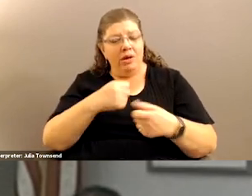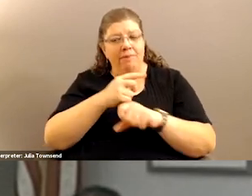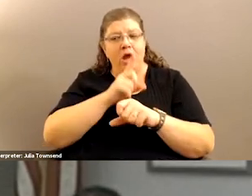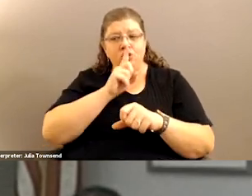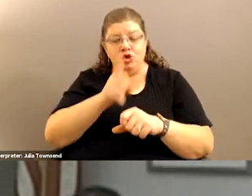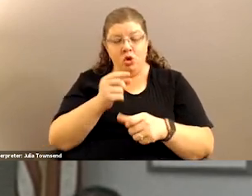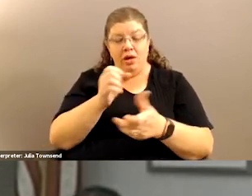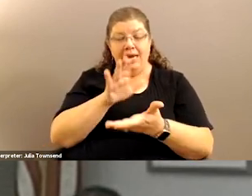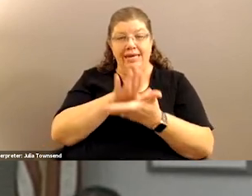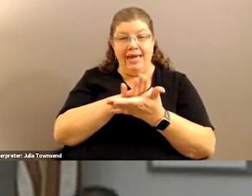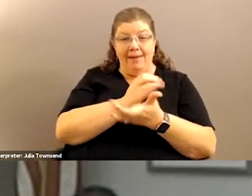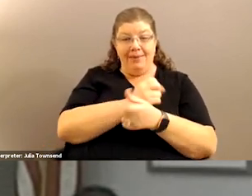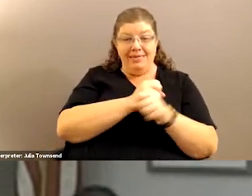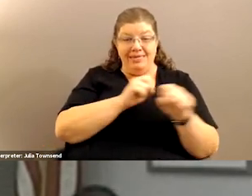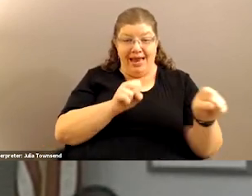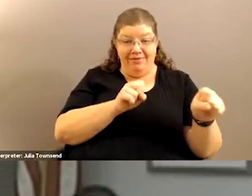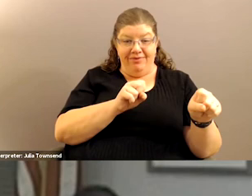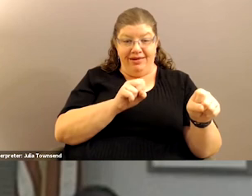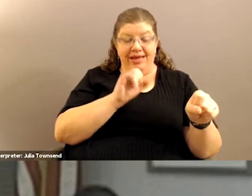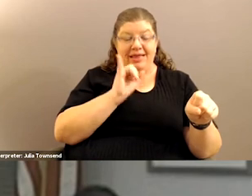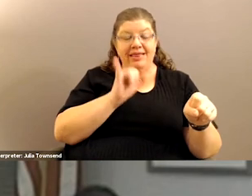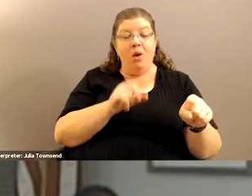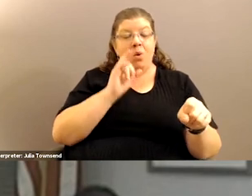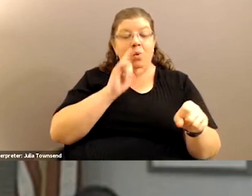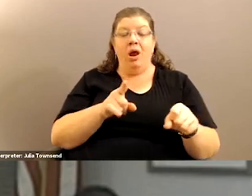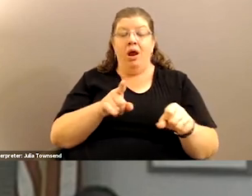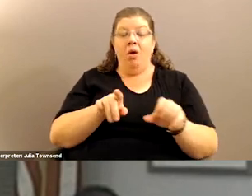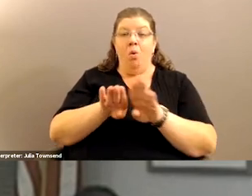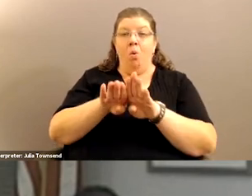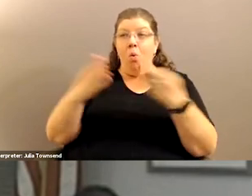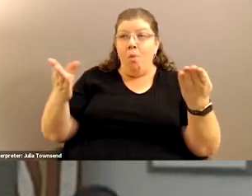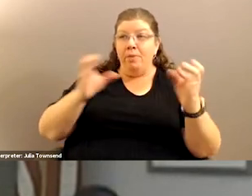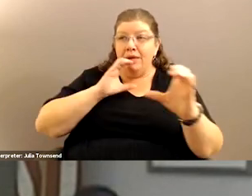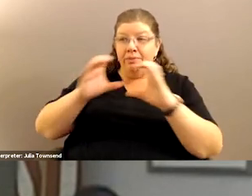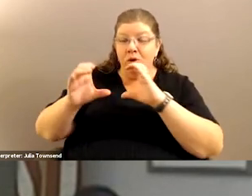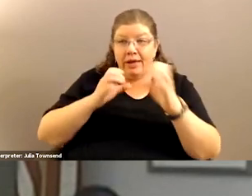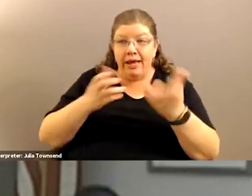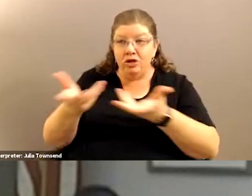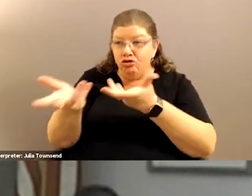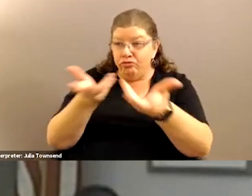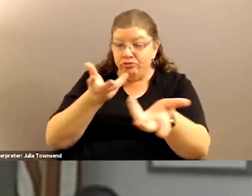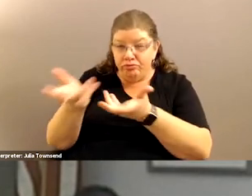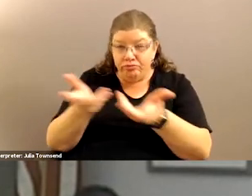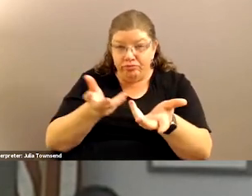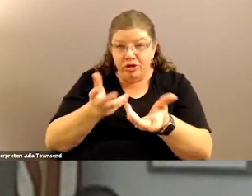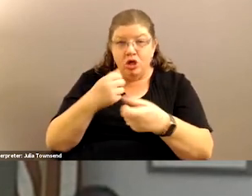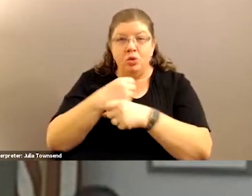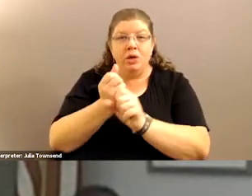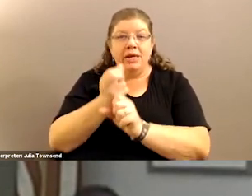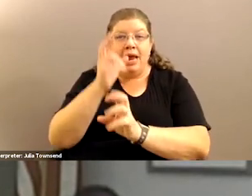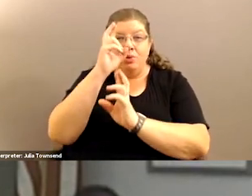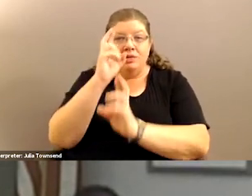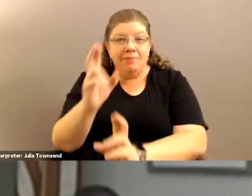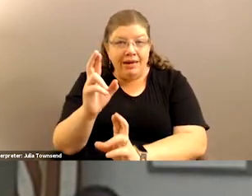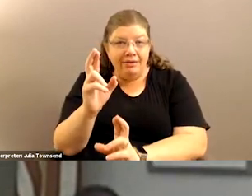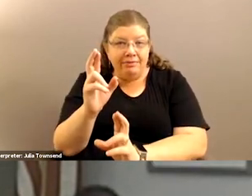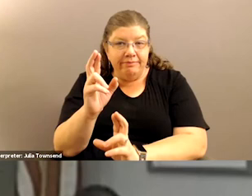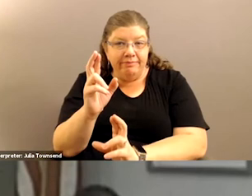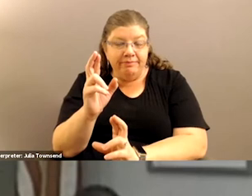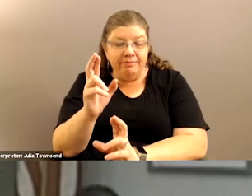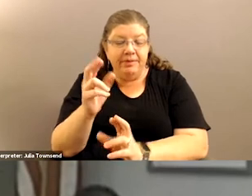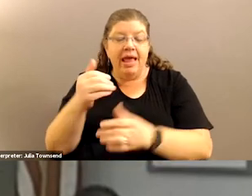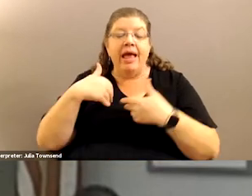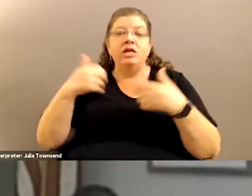campus safety is one that the lines of communications are open it creates respect and it has the